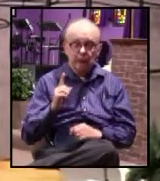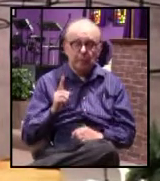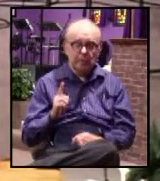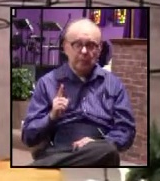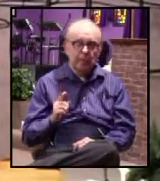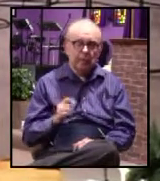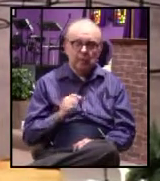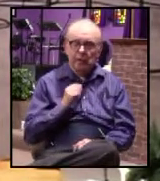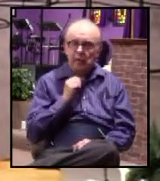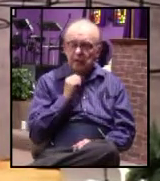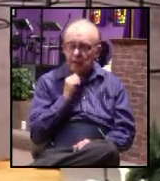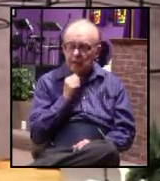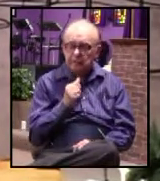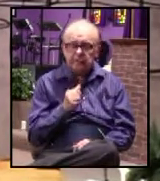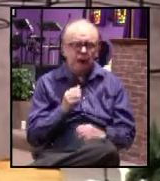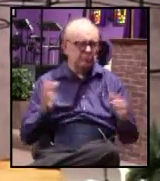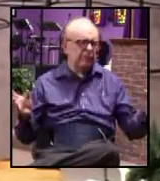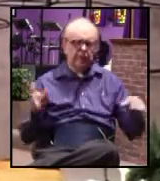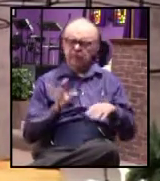It isn't mega churches.